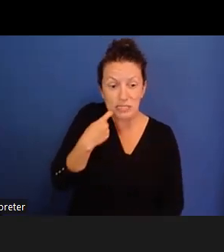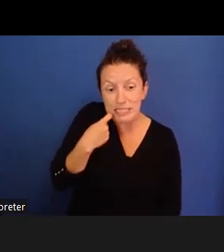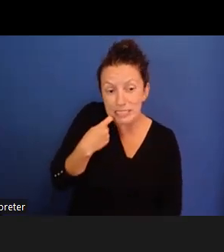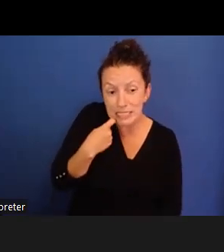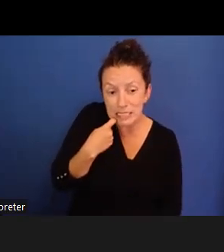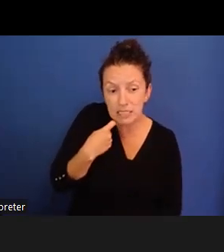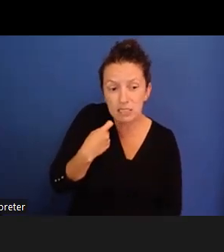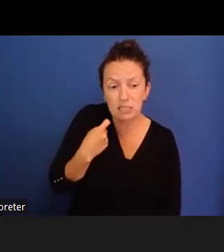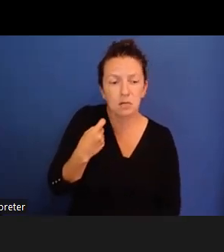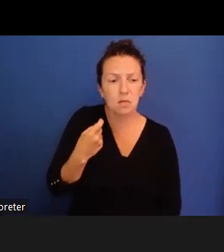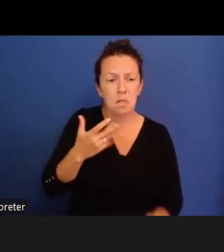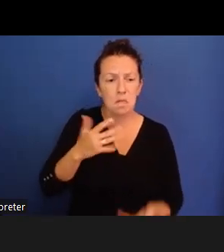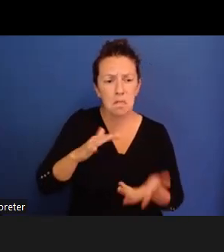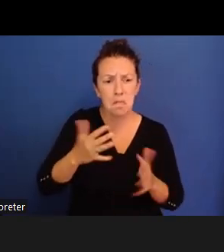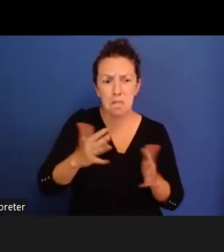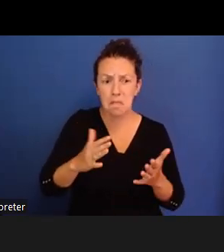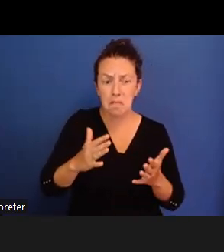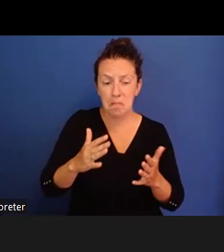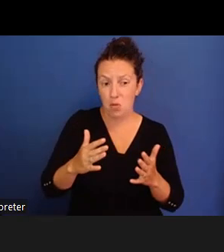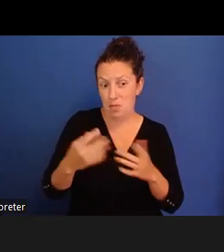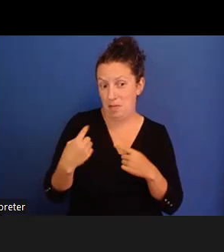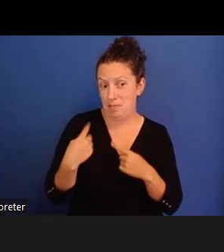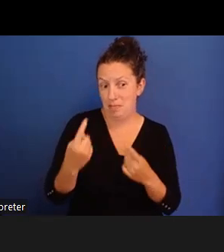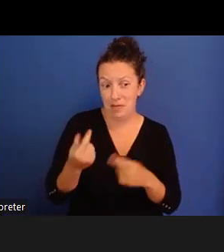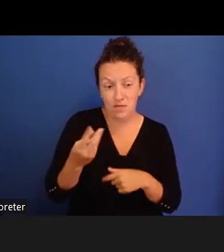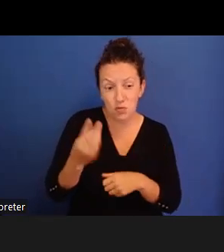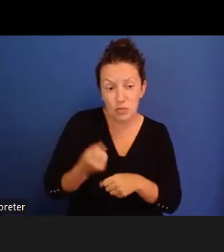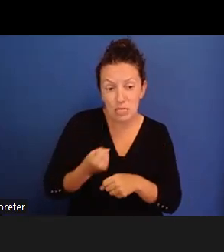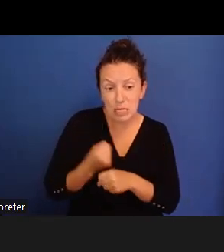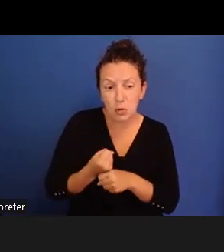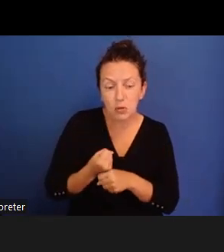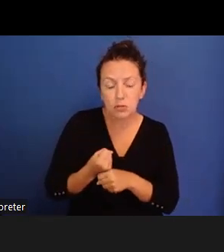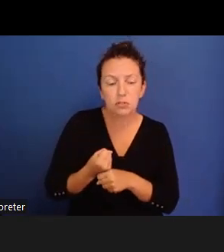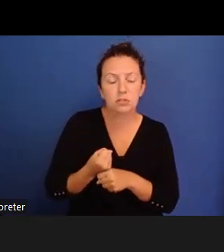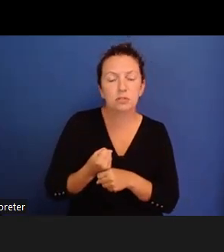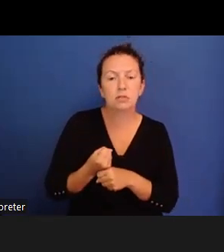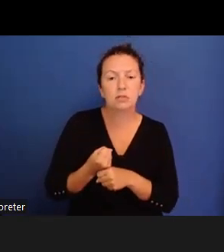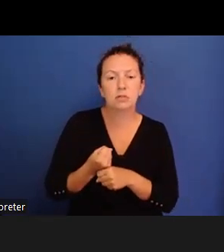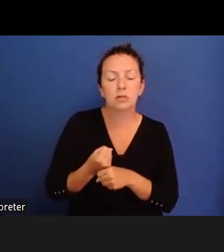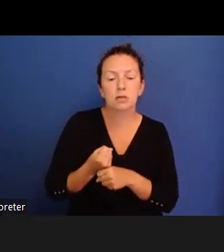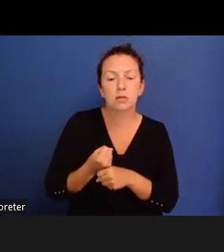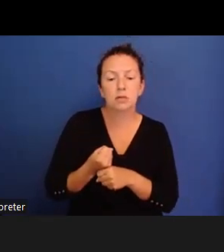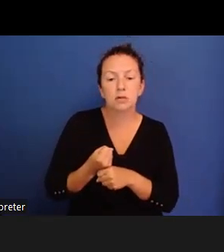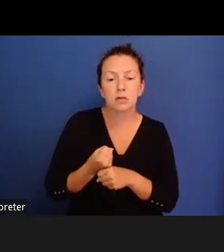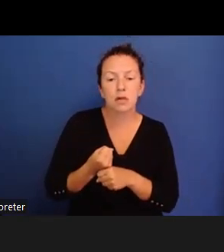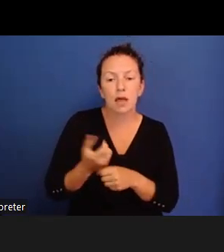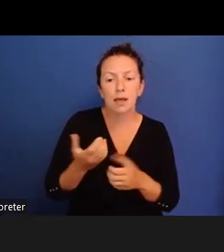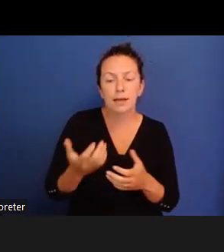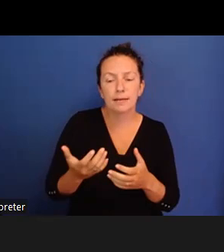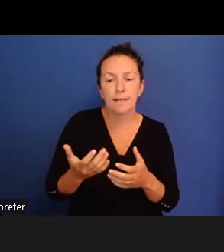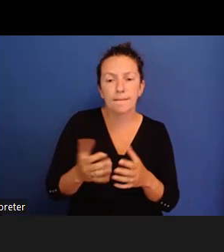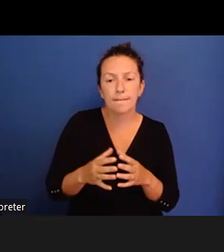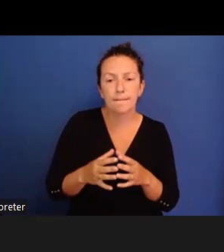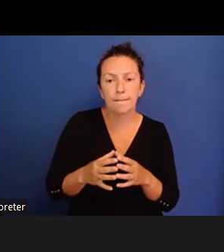like when I say recently, maybe in the past few years, and should this be kind of out in